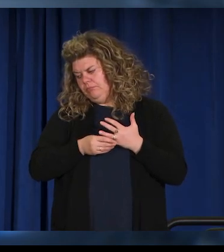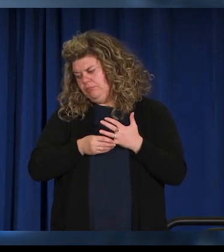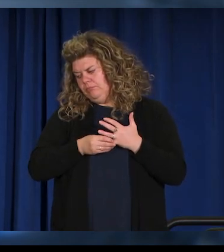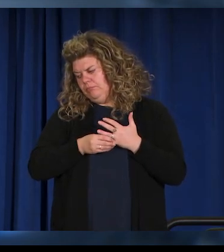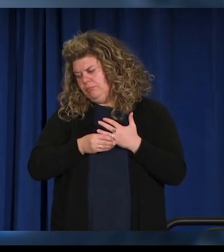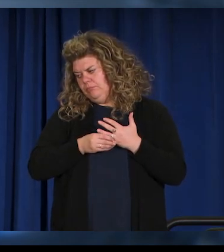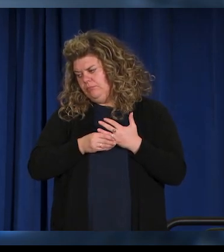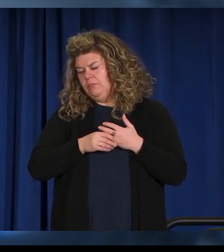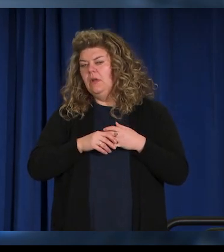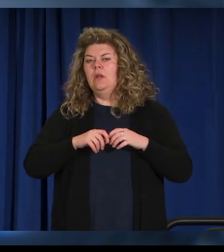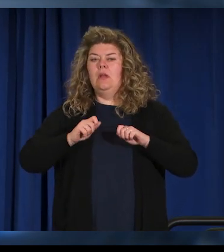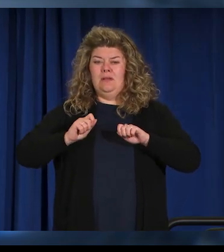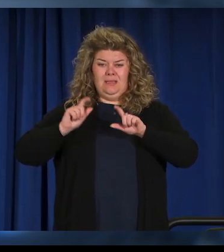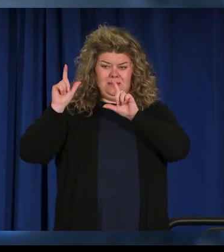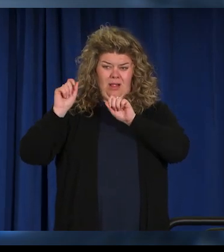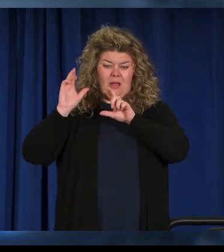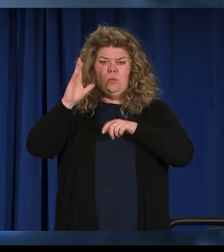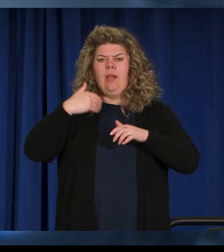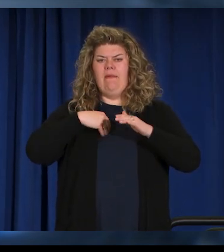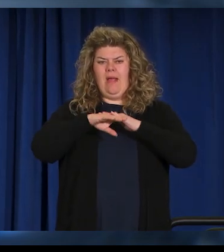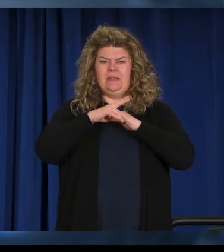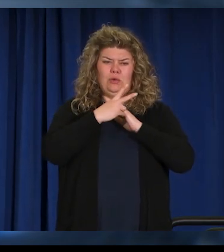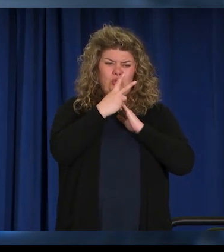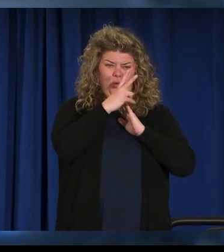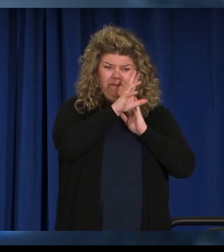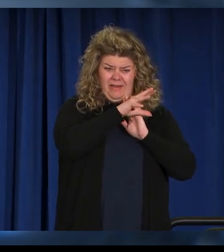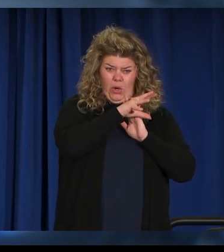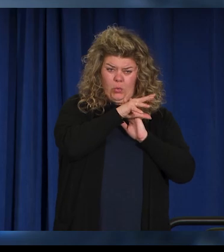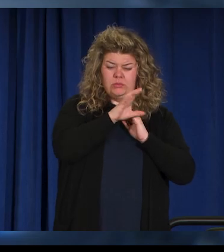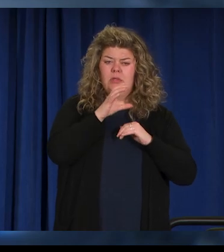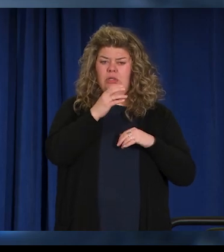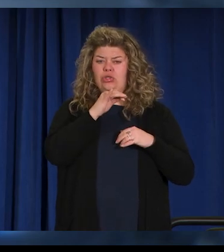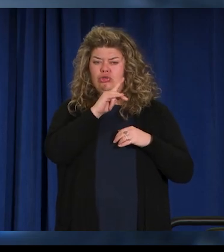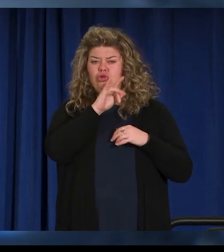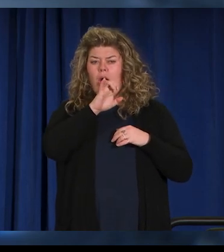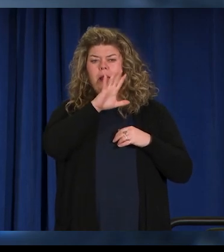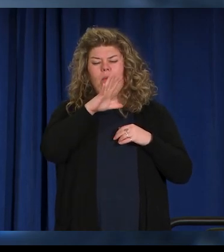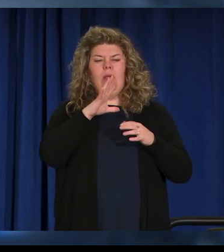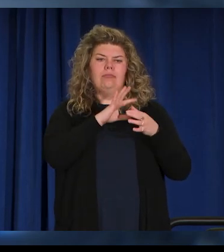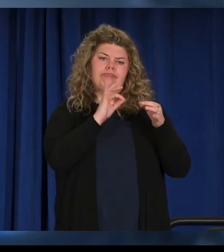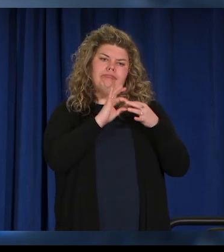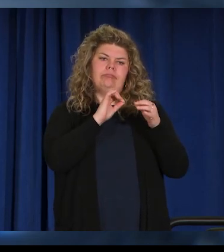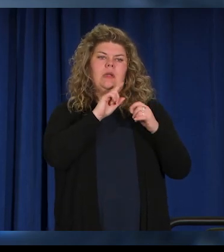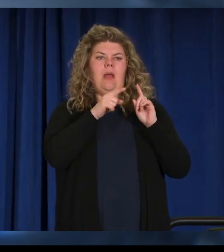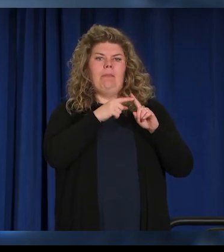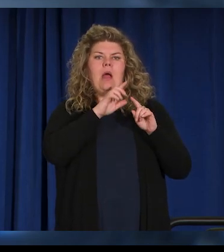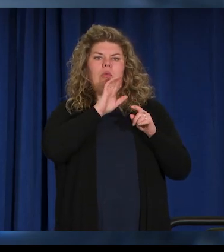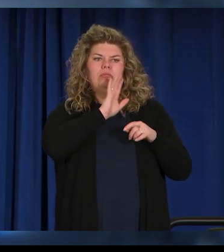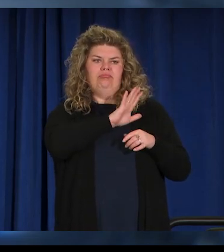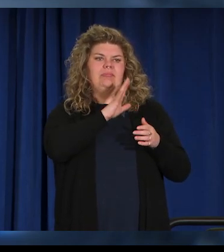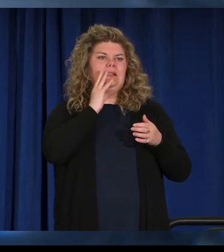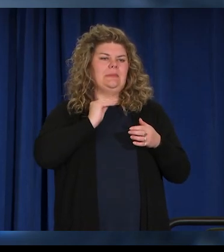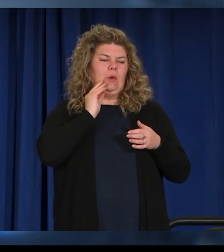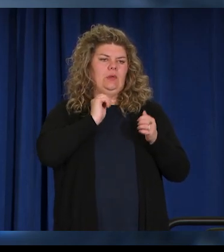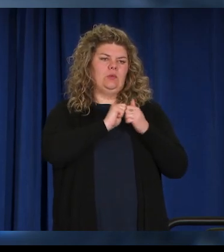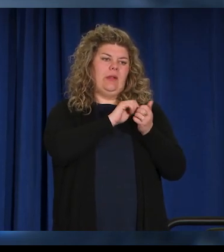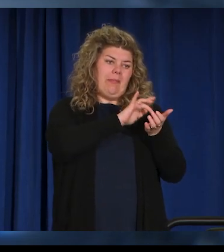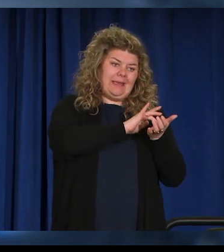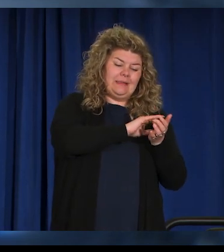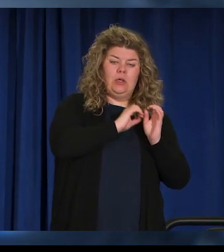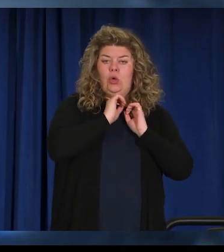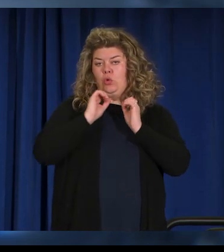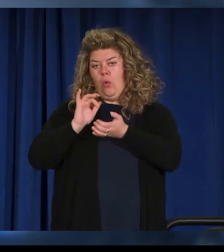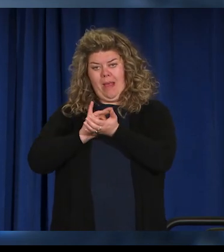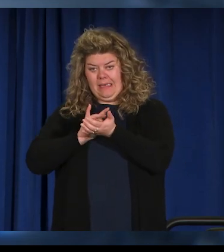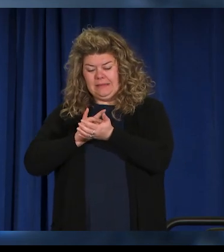Within our slides, you'll have access to the 2 different videos where Charlie talks about their experience on medication and without medication,